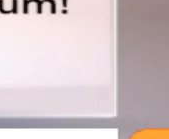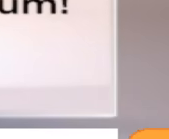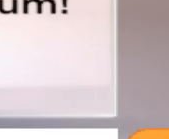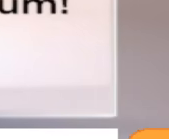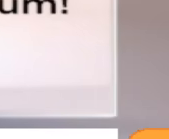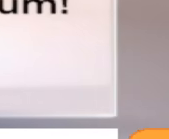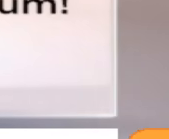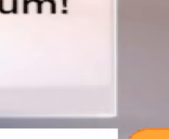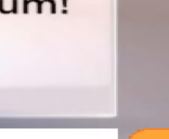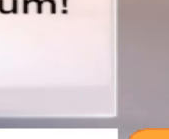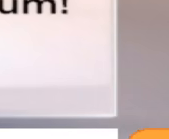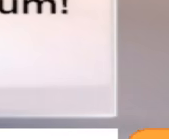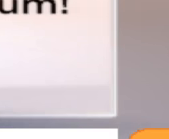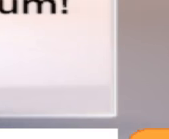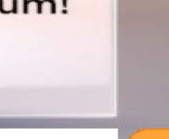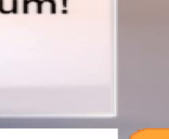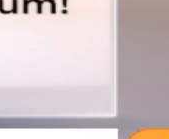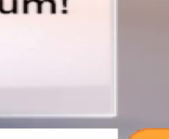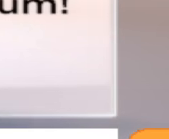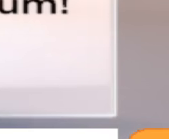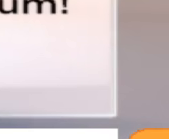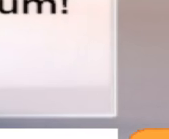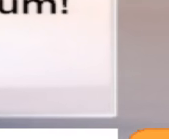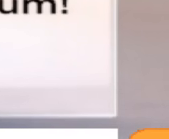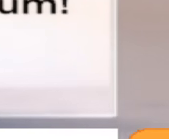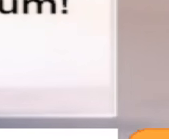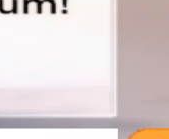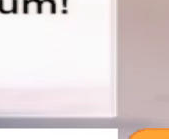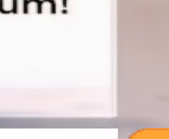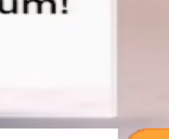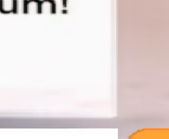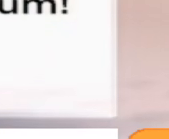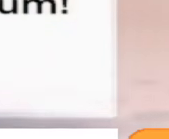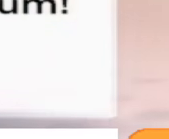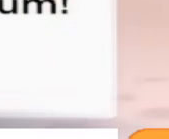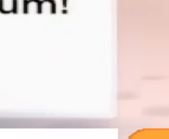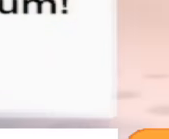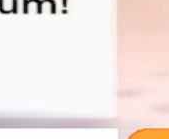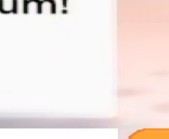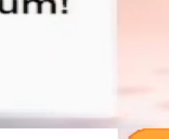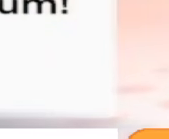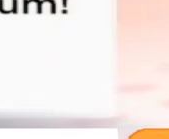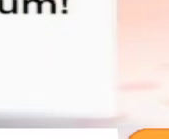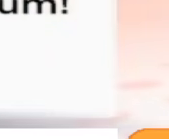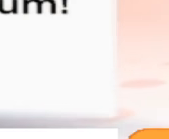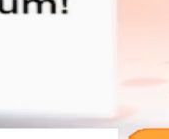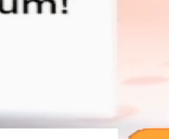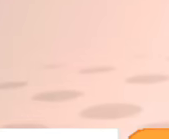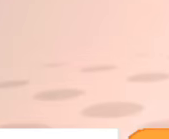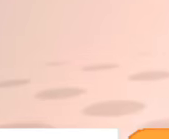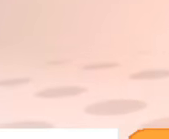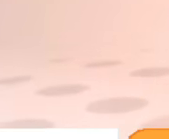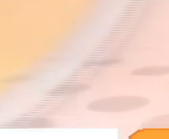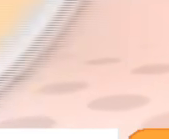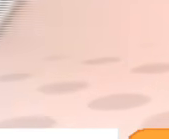and frustrate the executive. The focus has been too much on the checks while forgetting about the balance. We need an